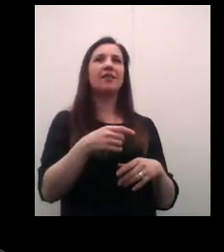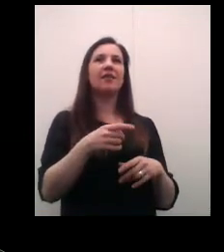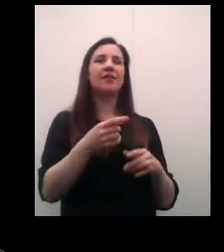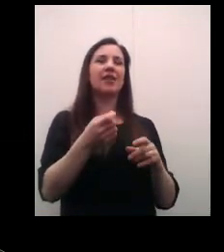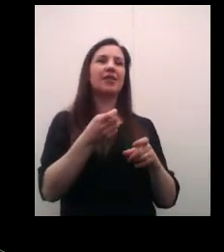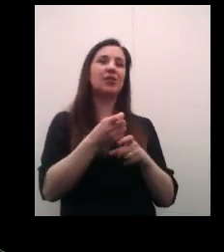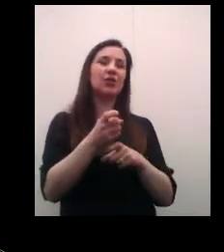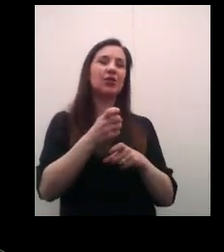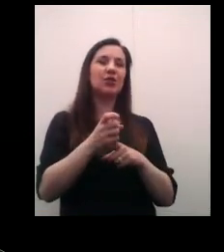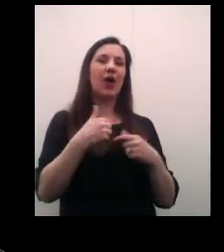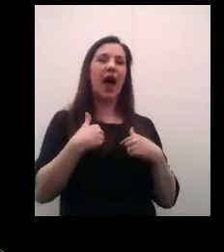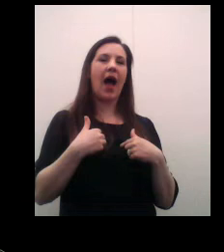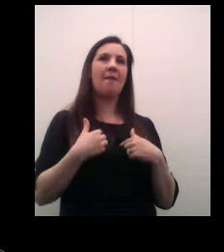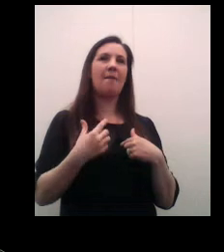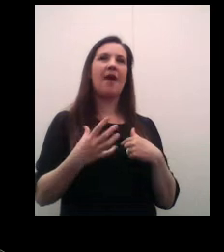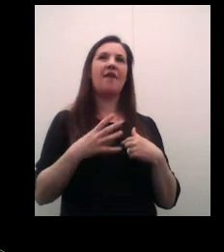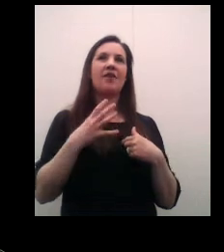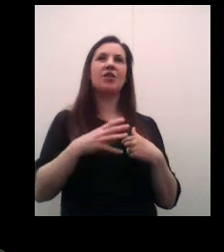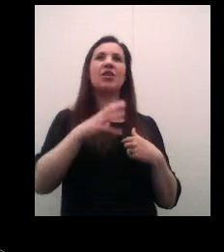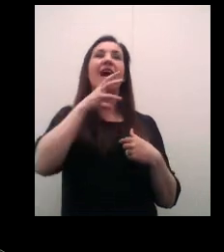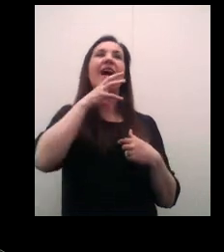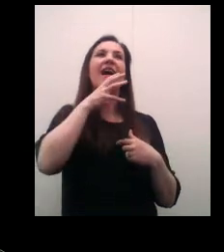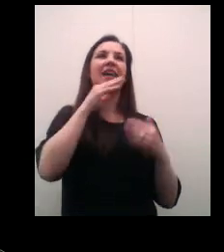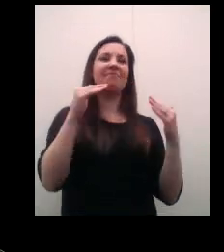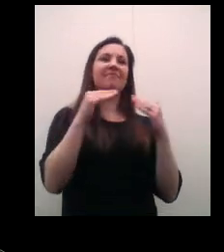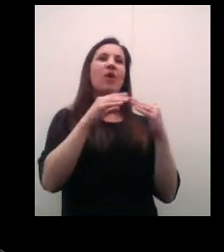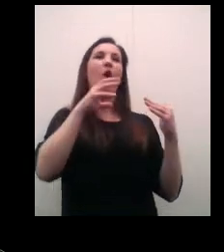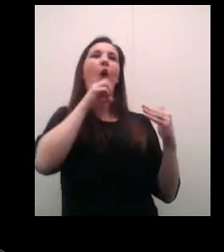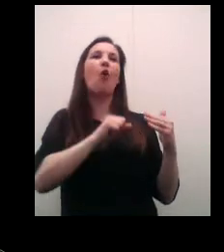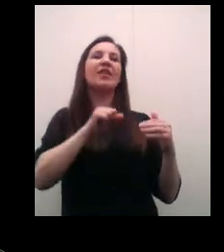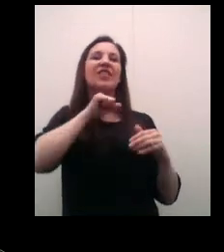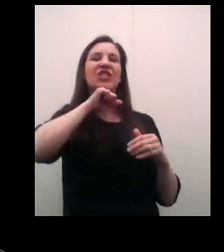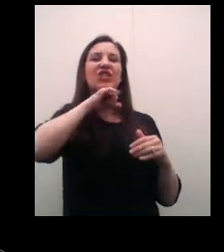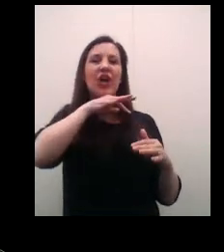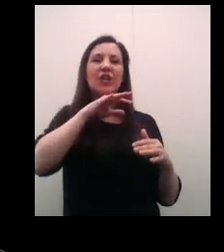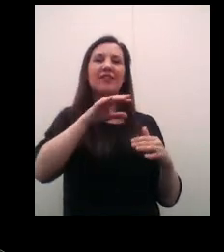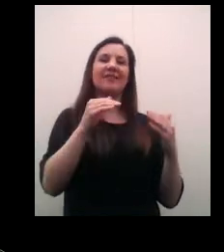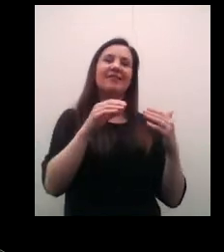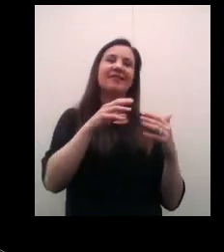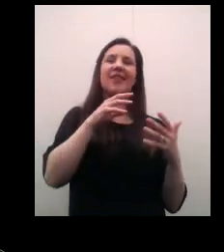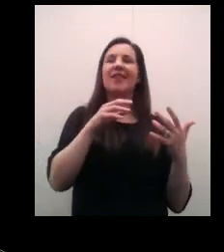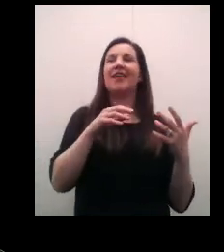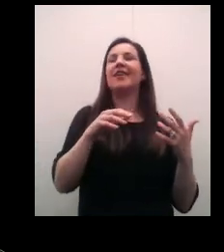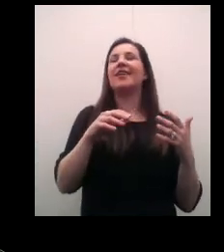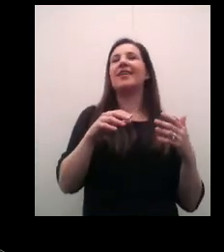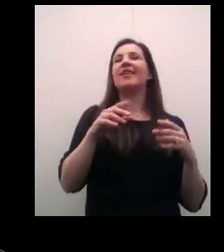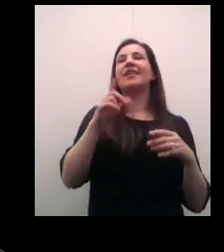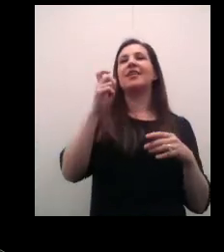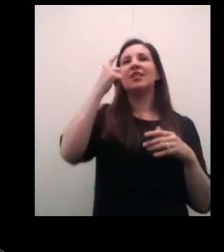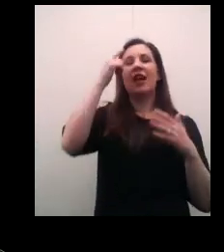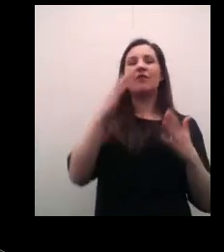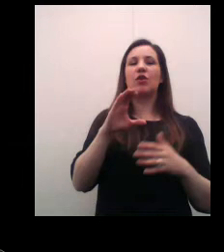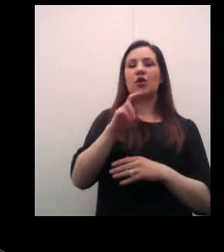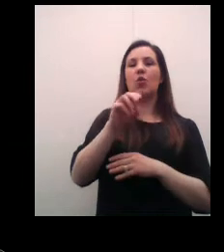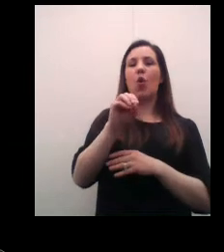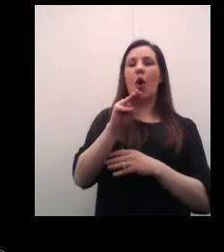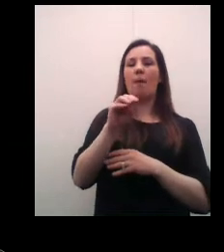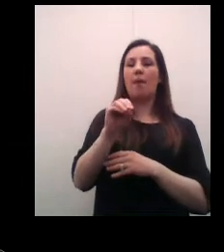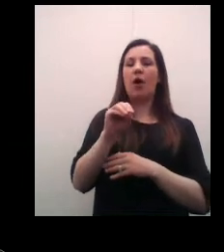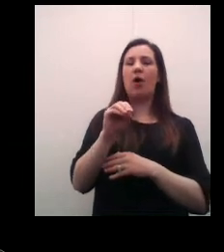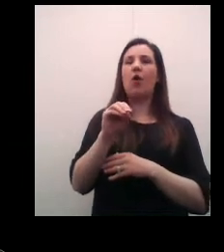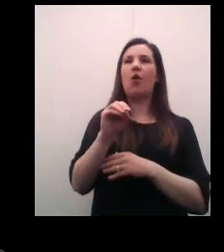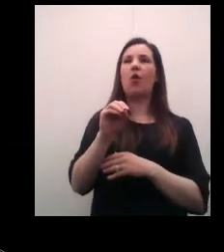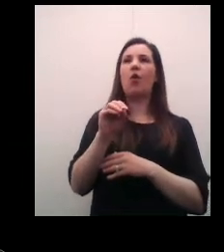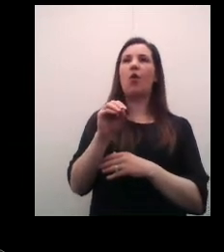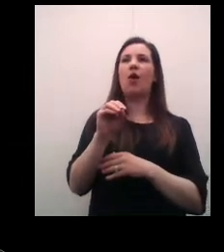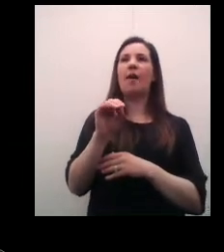I officially am as old as dirt. But earlier today, Governor Cuomo, yeah, Well, it was an Earth Day birthday, so there's the joke.